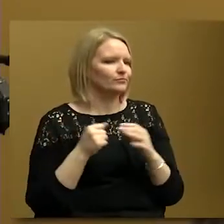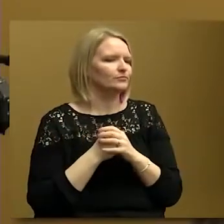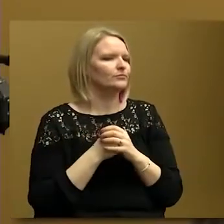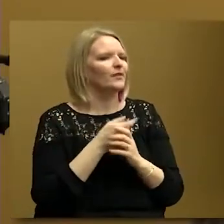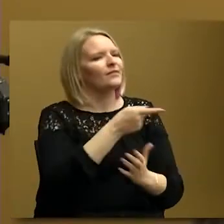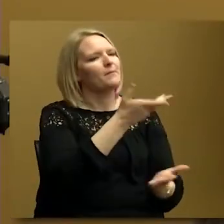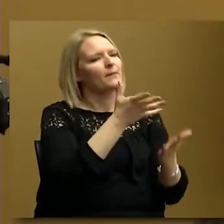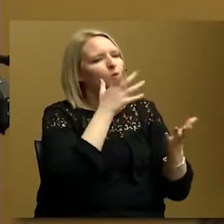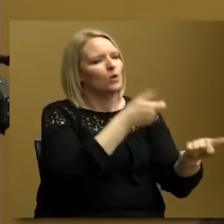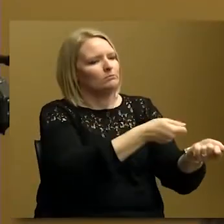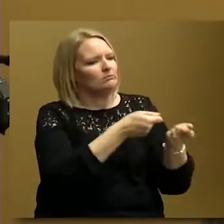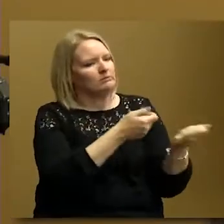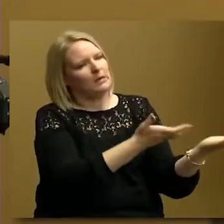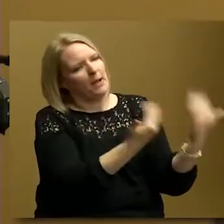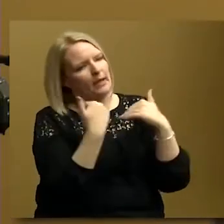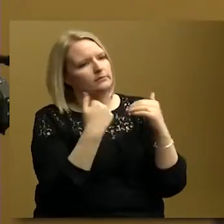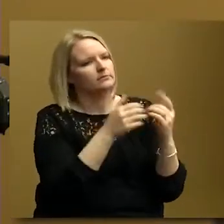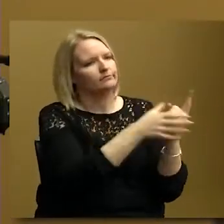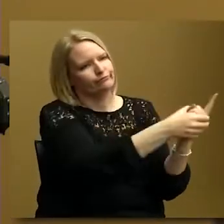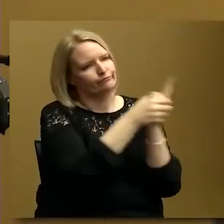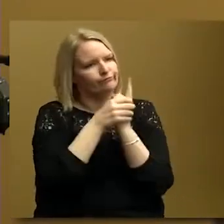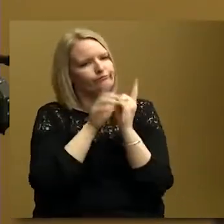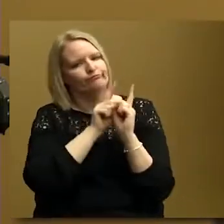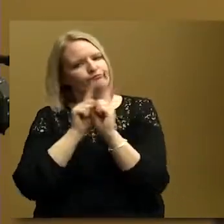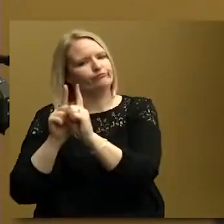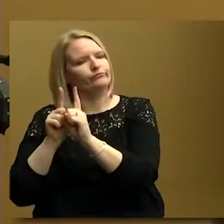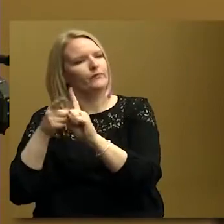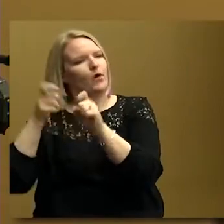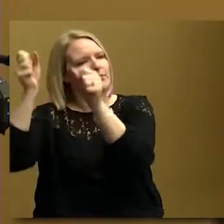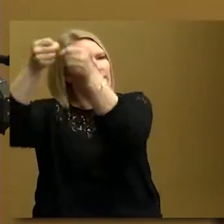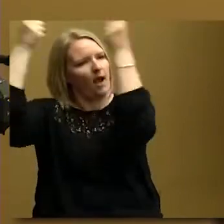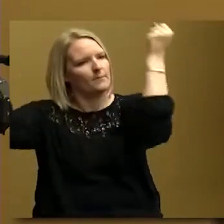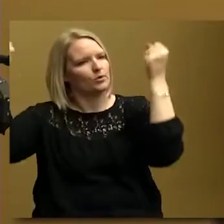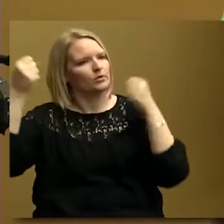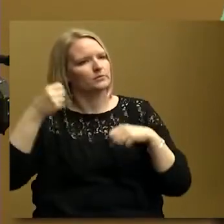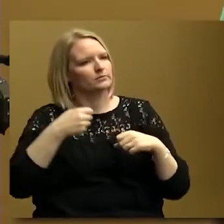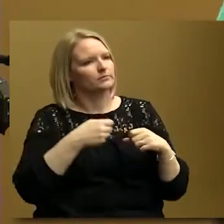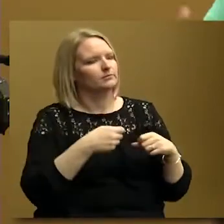Or they may pull you to go and get something out of the cupboard.